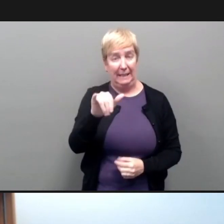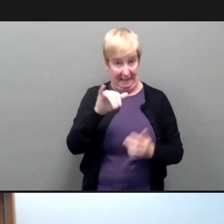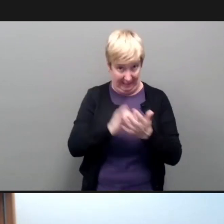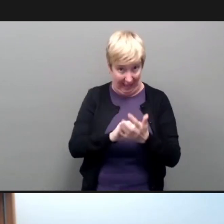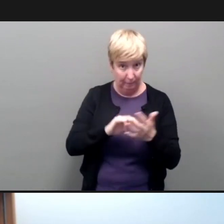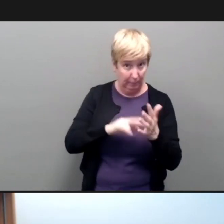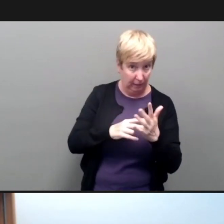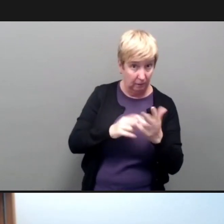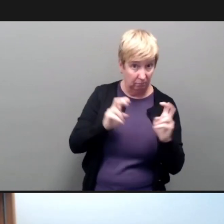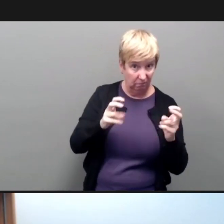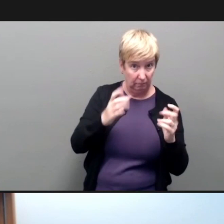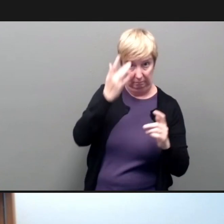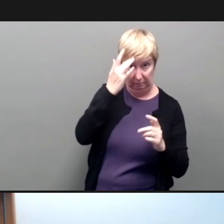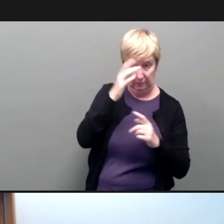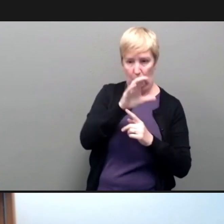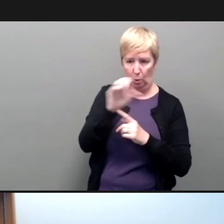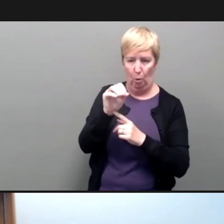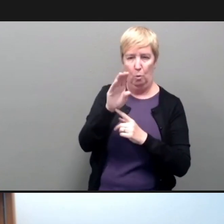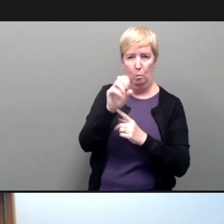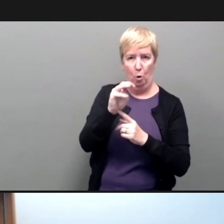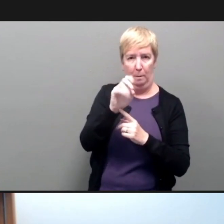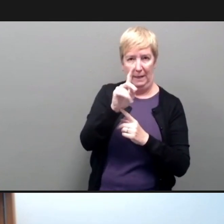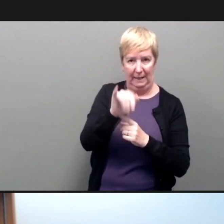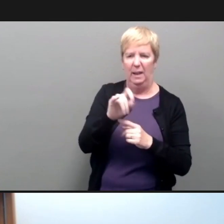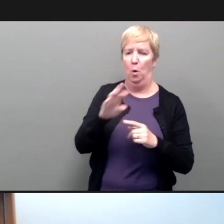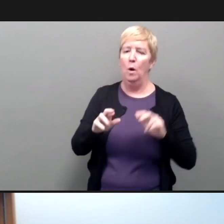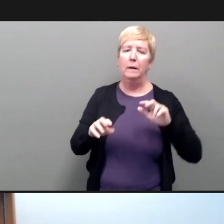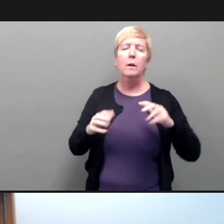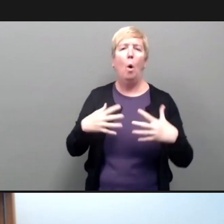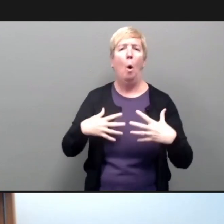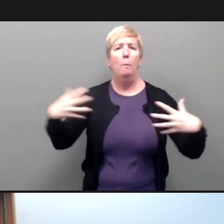bring up the link while you answer the question, okay?